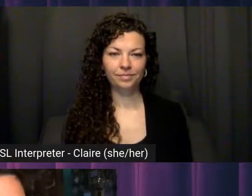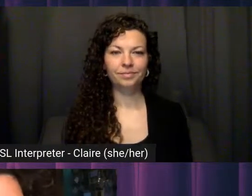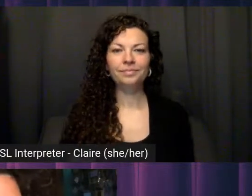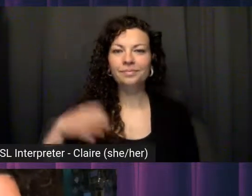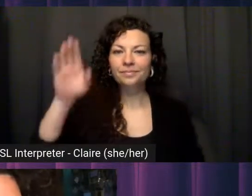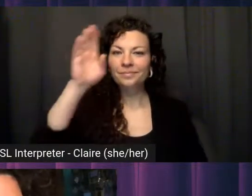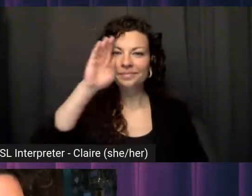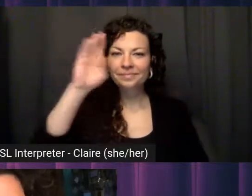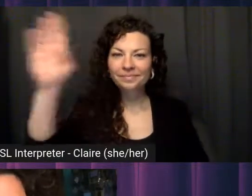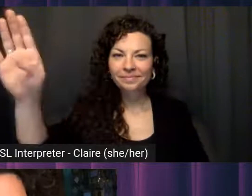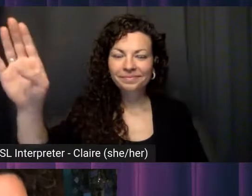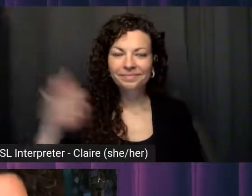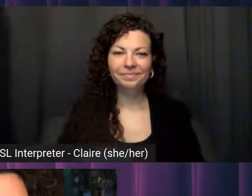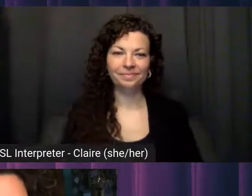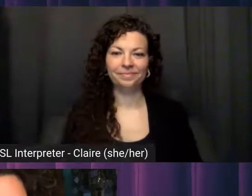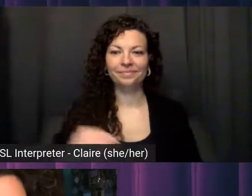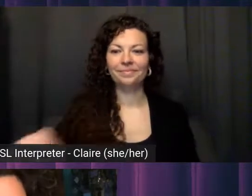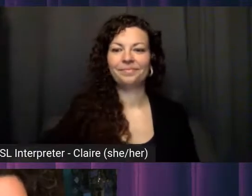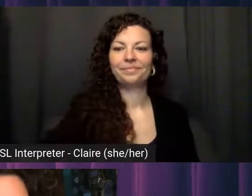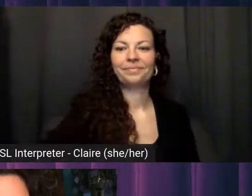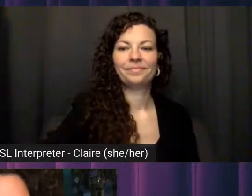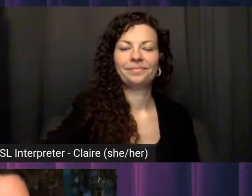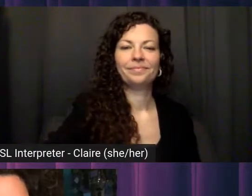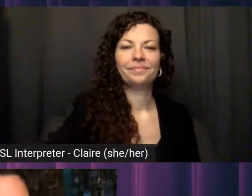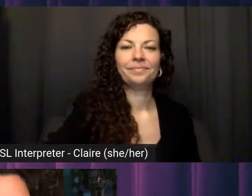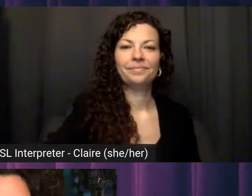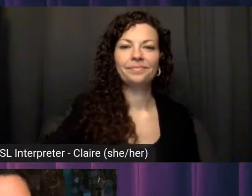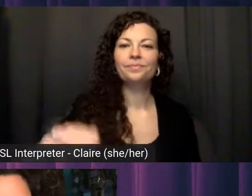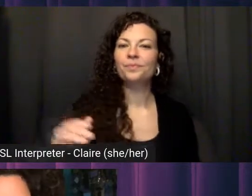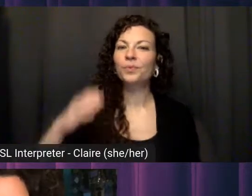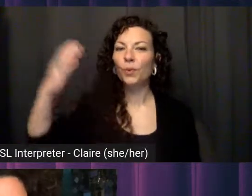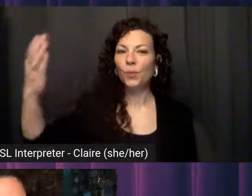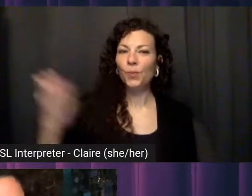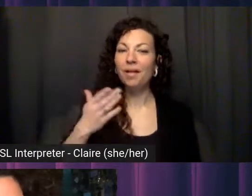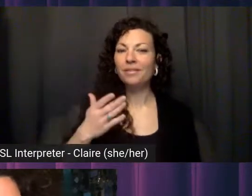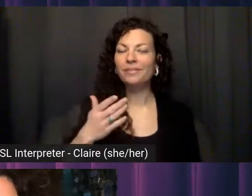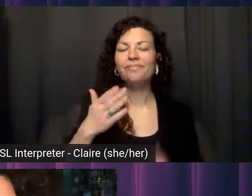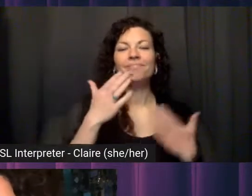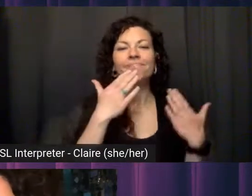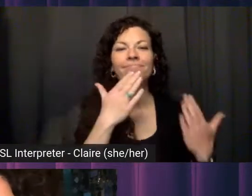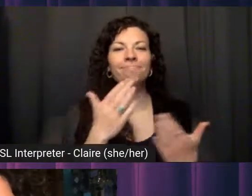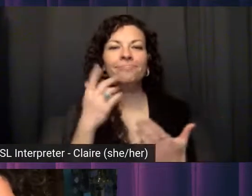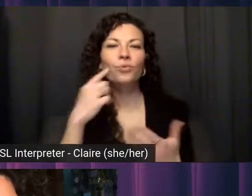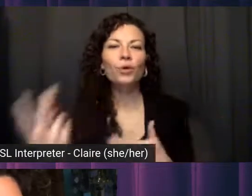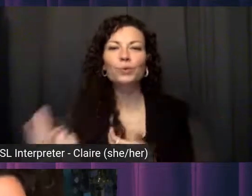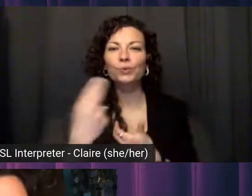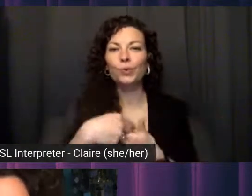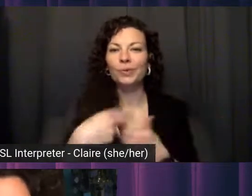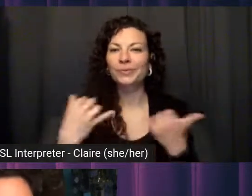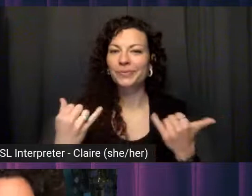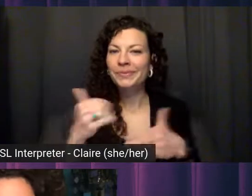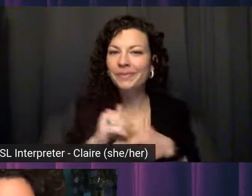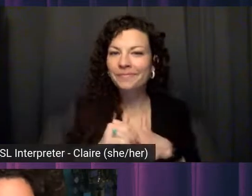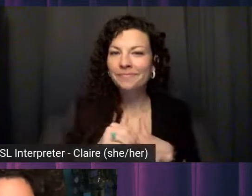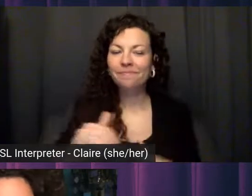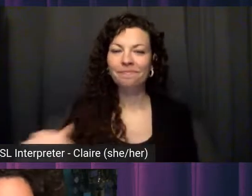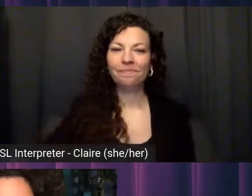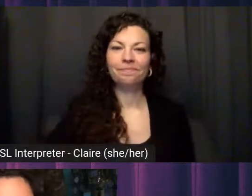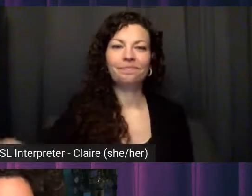Hello and welcome. Thank you for being here. We're having a couple